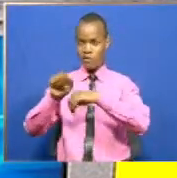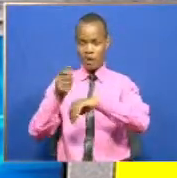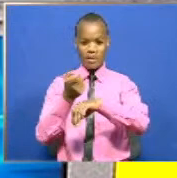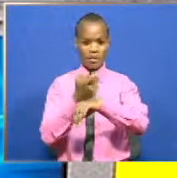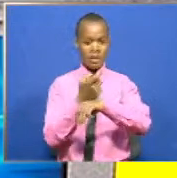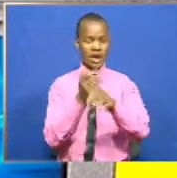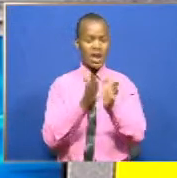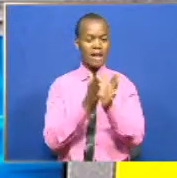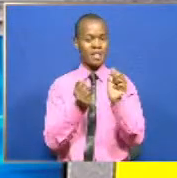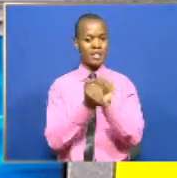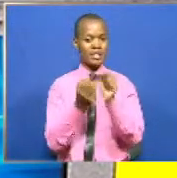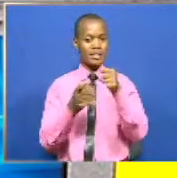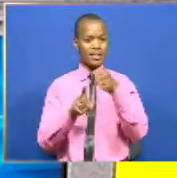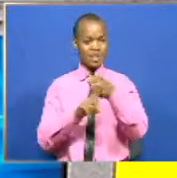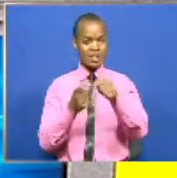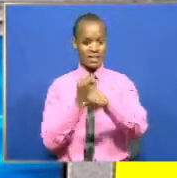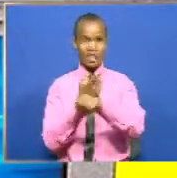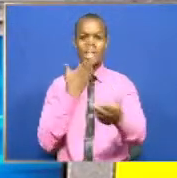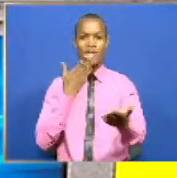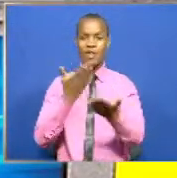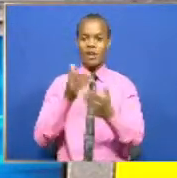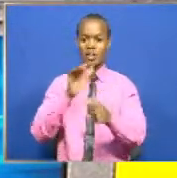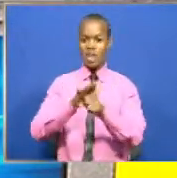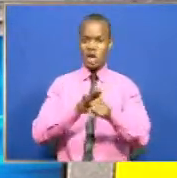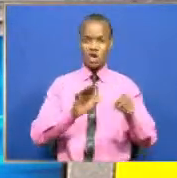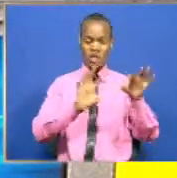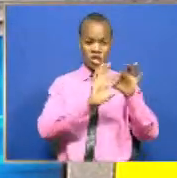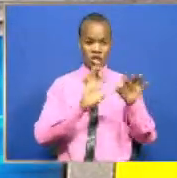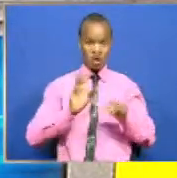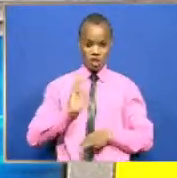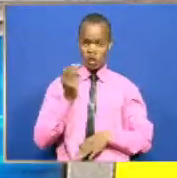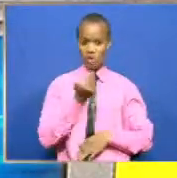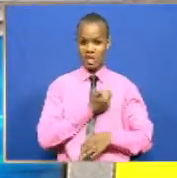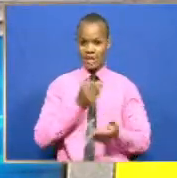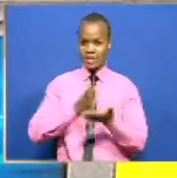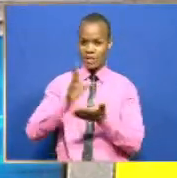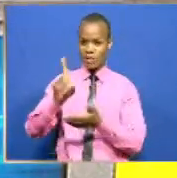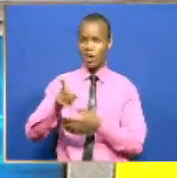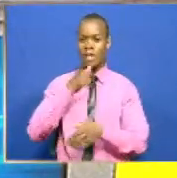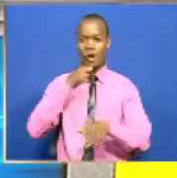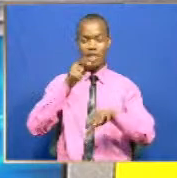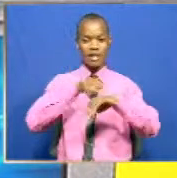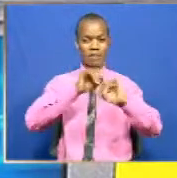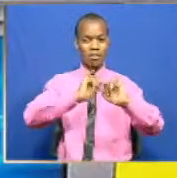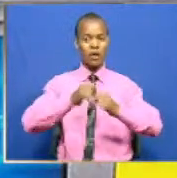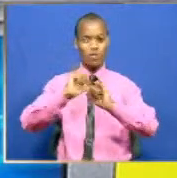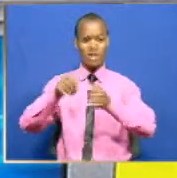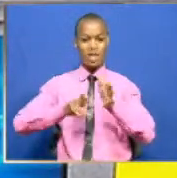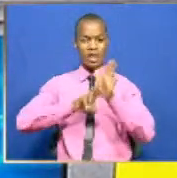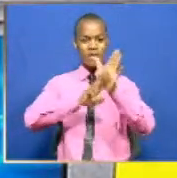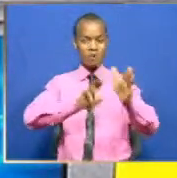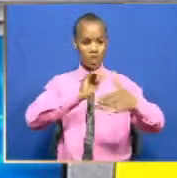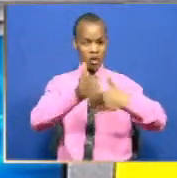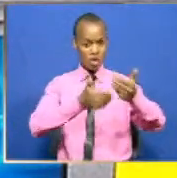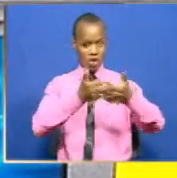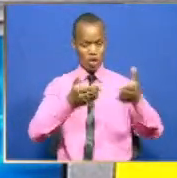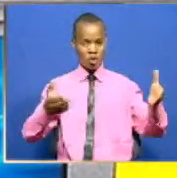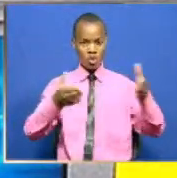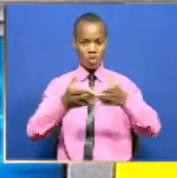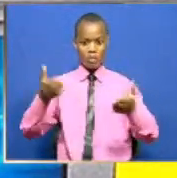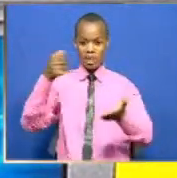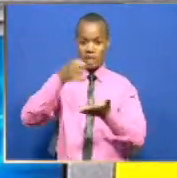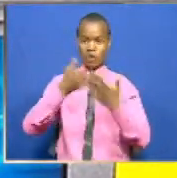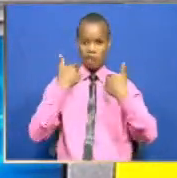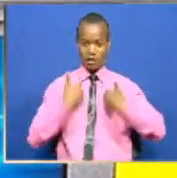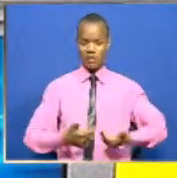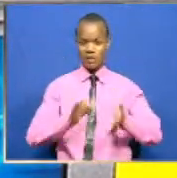1 hour 5 minutes and 16 seconds, in Poland. Thank you very much for joining us for this edition of Channel One Lunchtime News. On behalf of the team here, that includes my